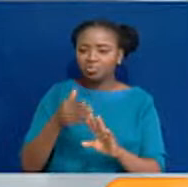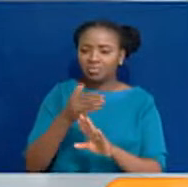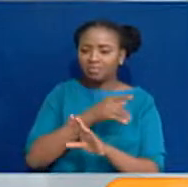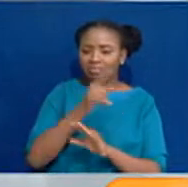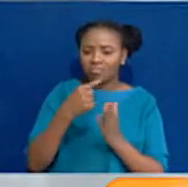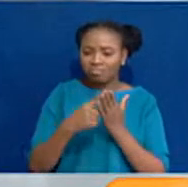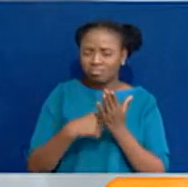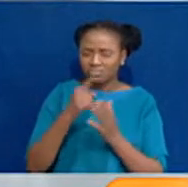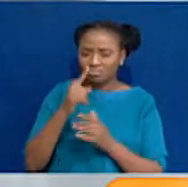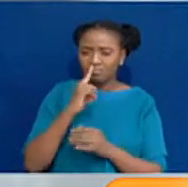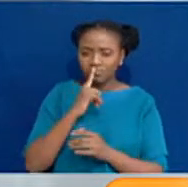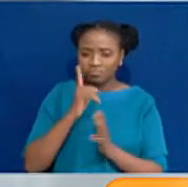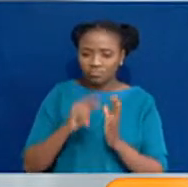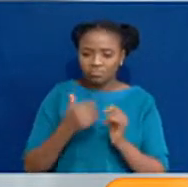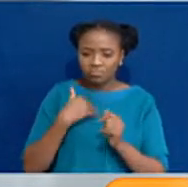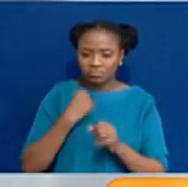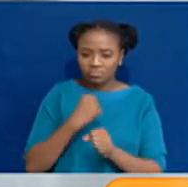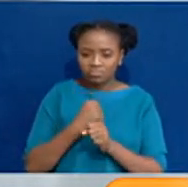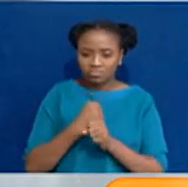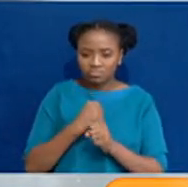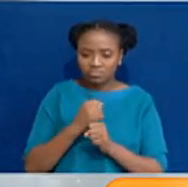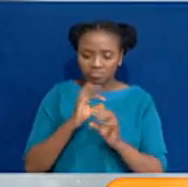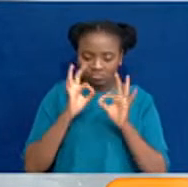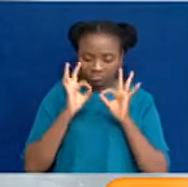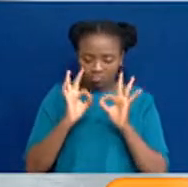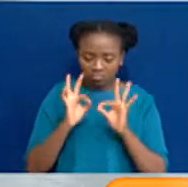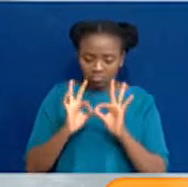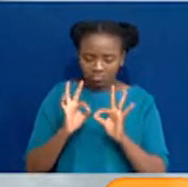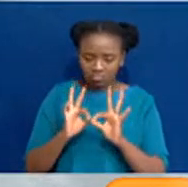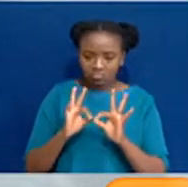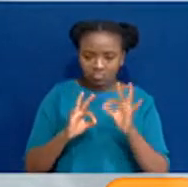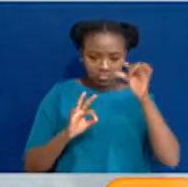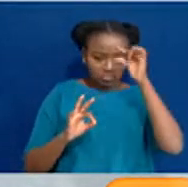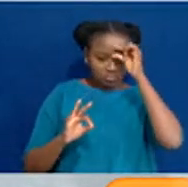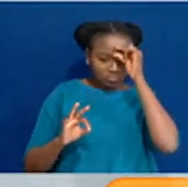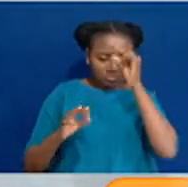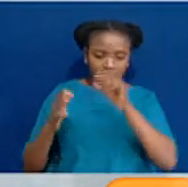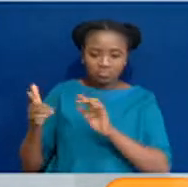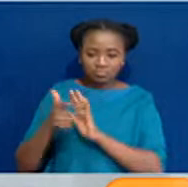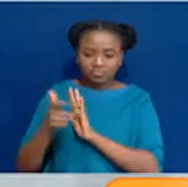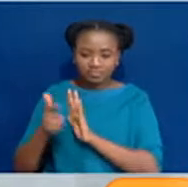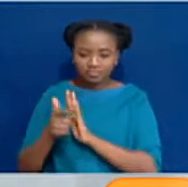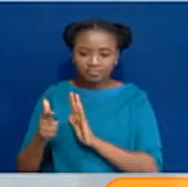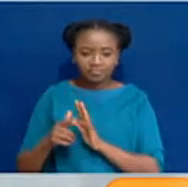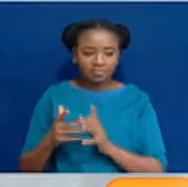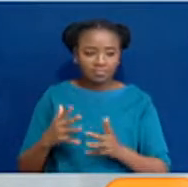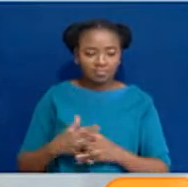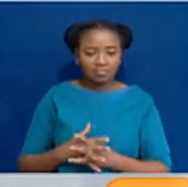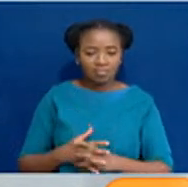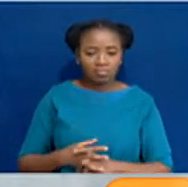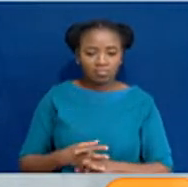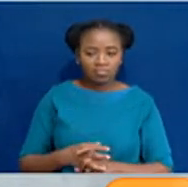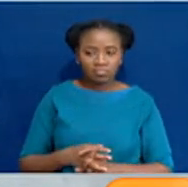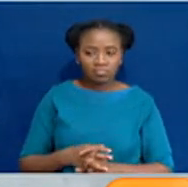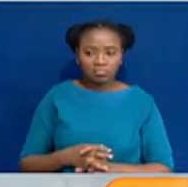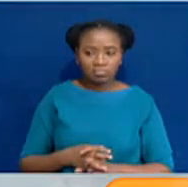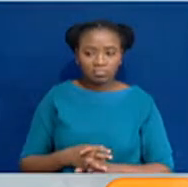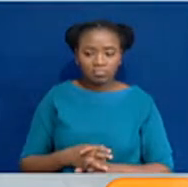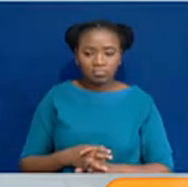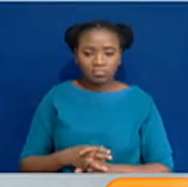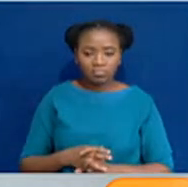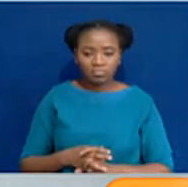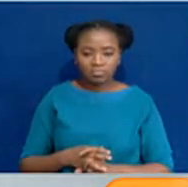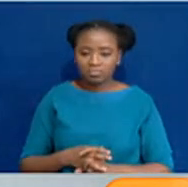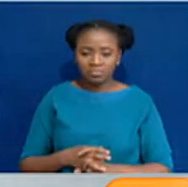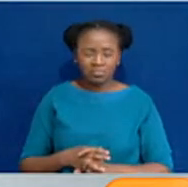a harmonious working relationship between government and media. Yeah. Practically speaking, what should that look like? Don't misconstrue